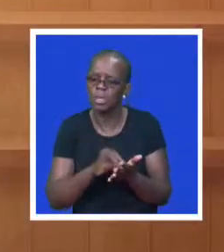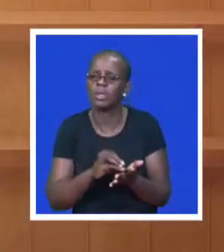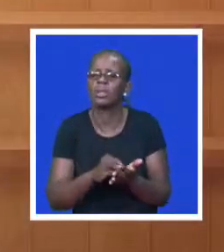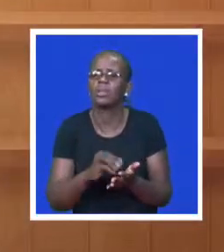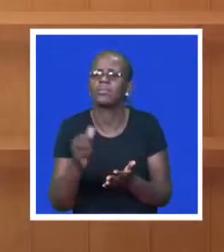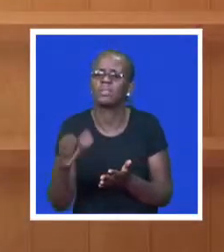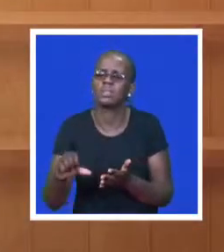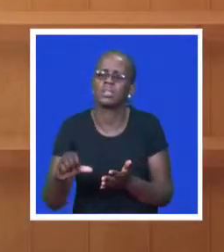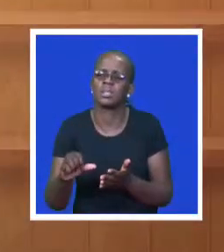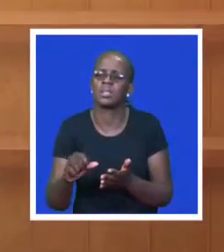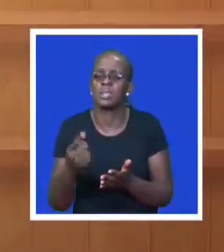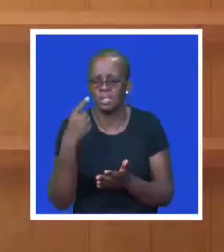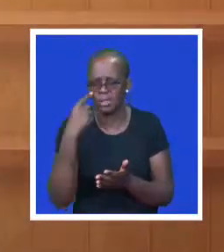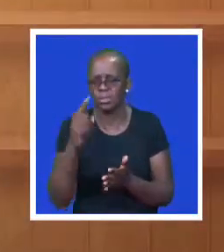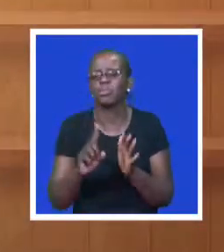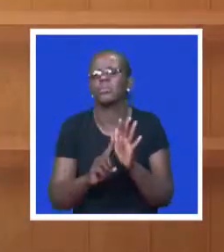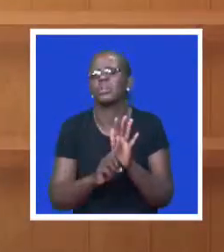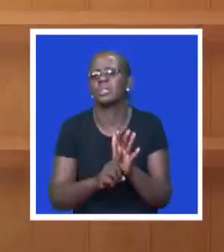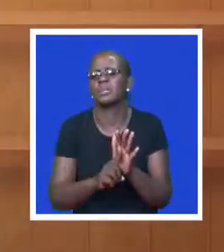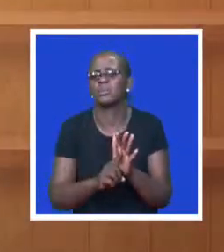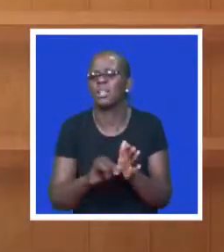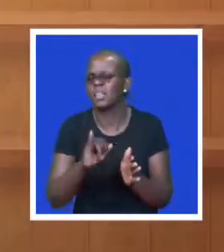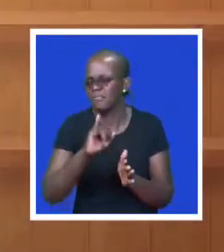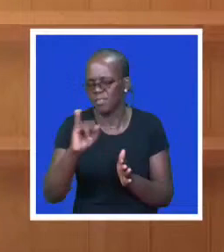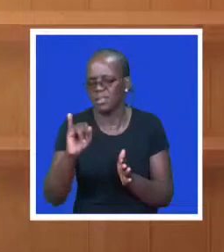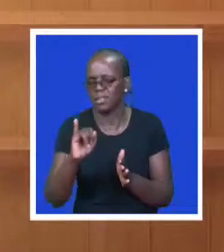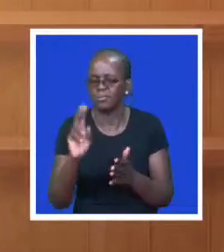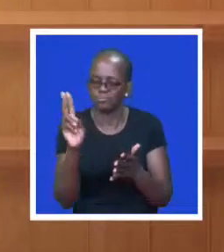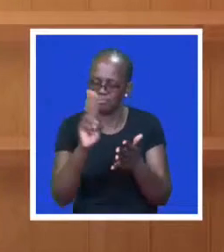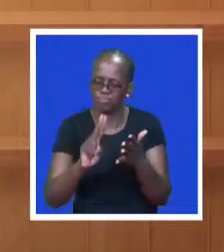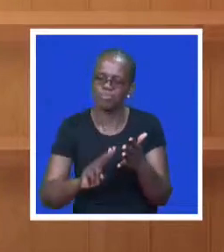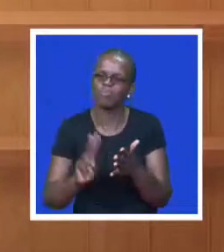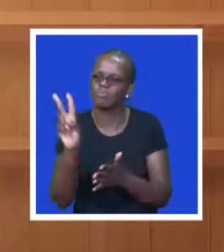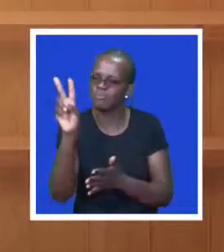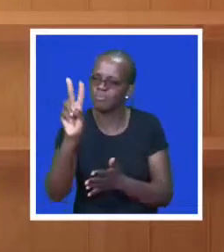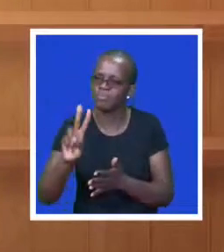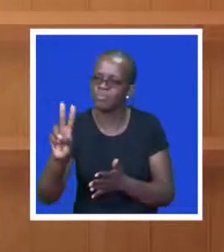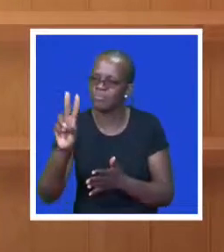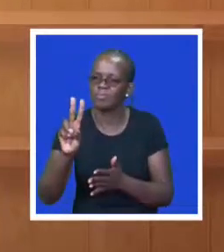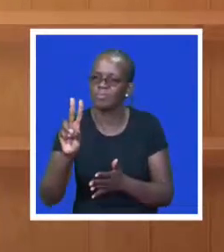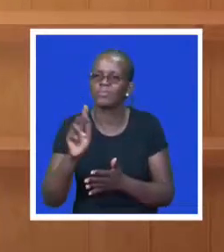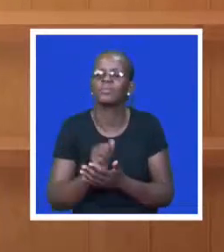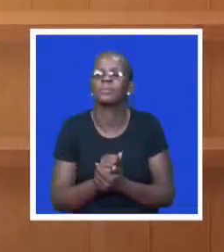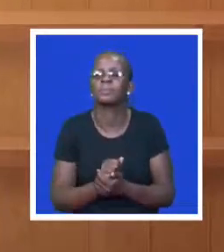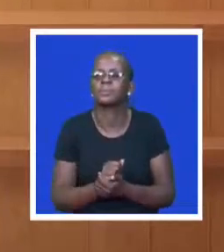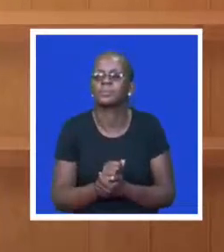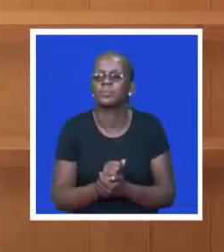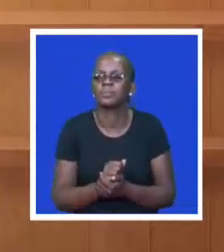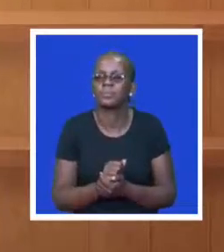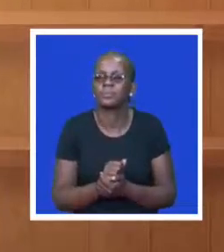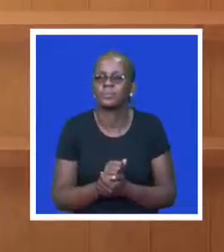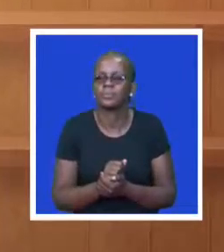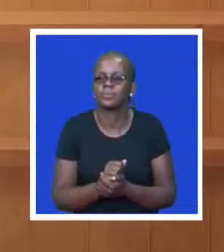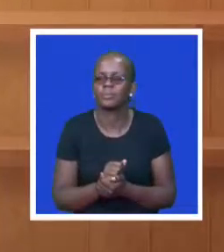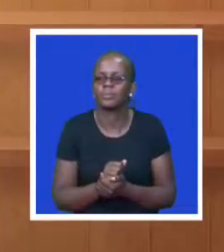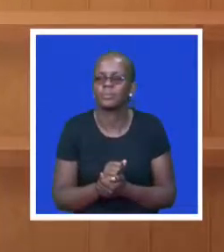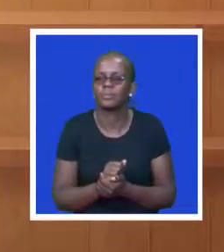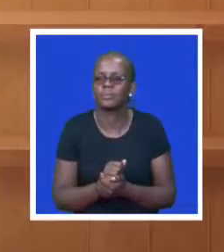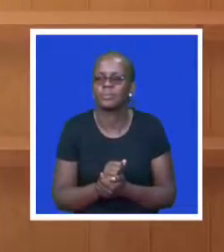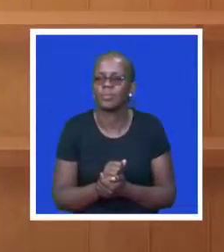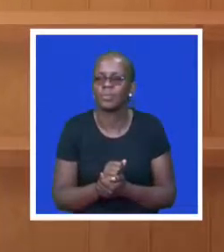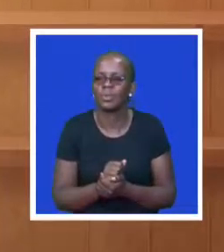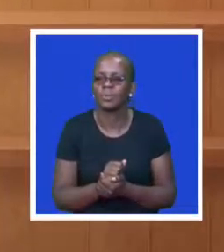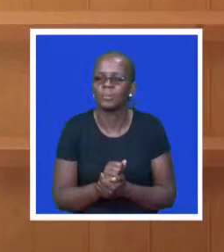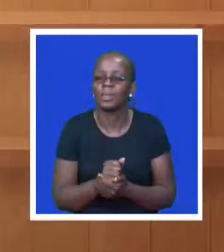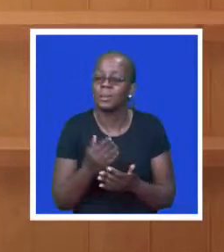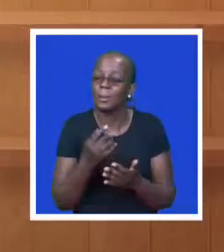sins? But maybe let us start by reading the verse that I've asked you to turn to. Of course, dear Lena, please read the verse